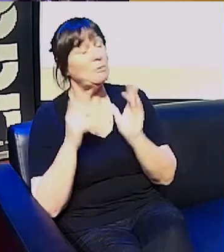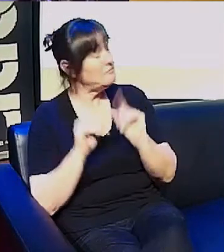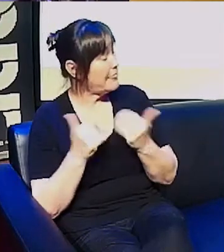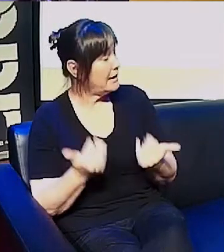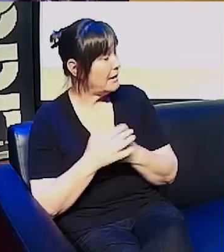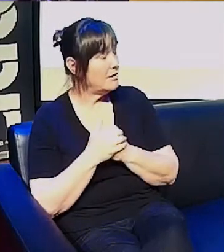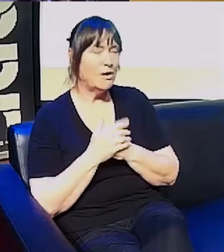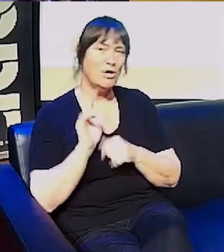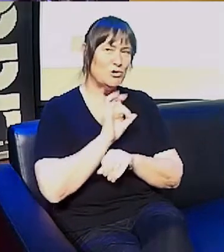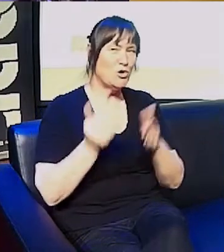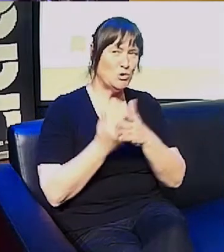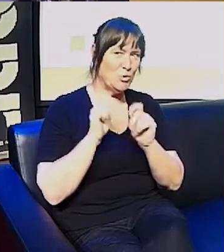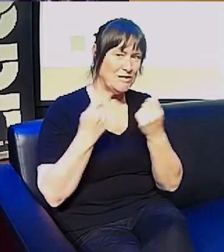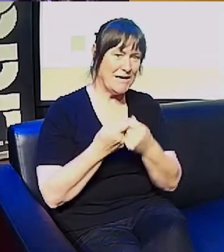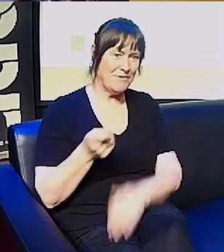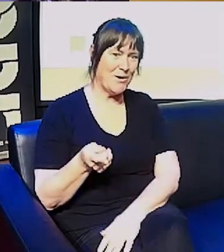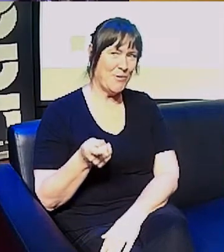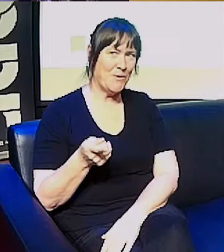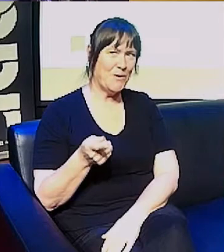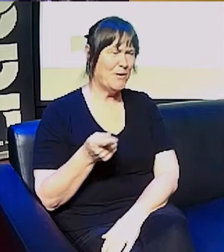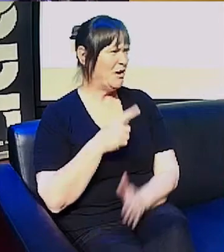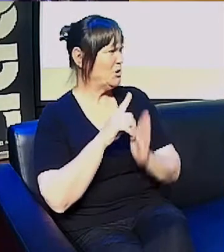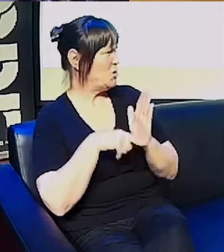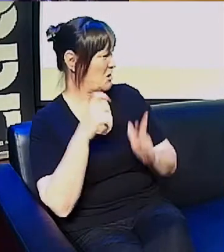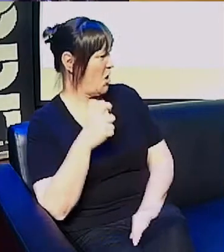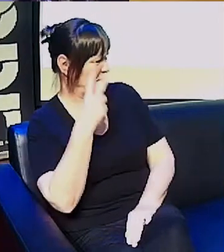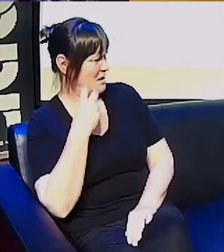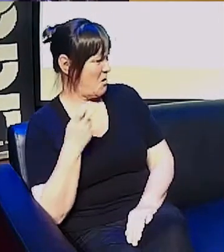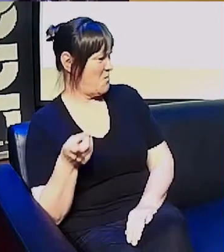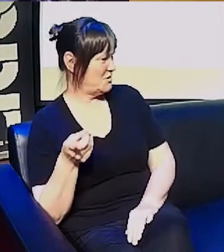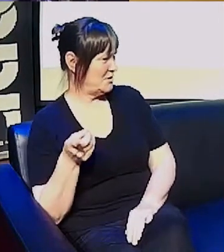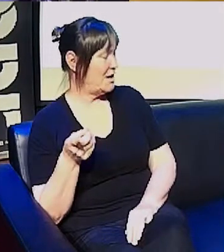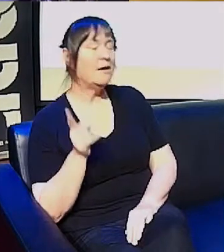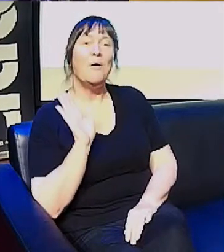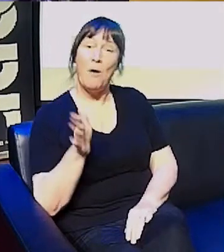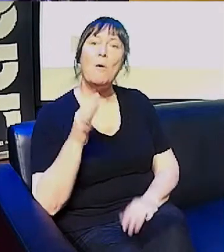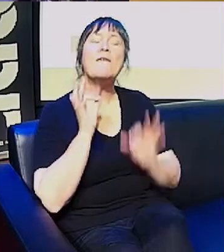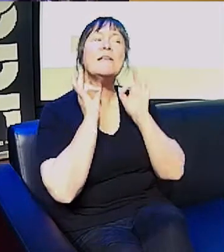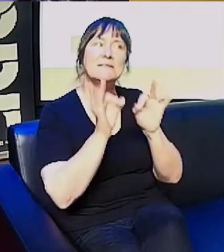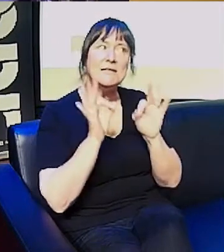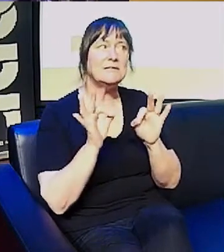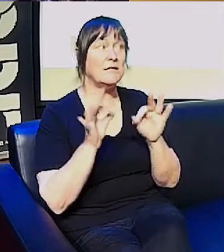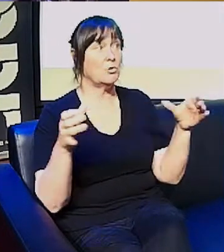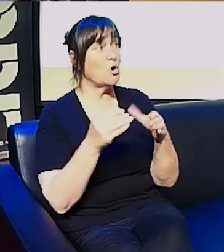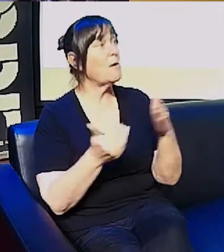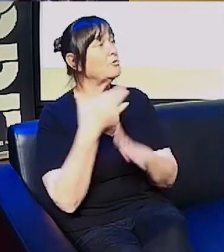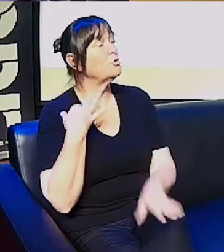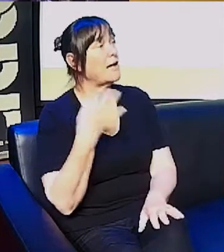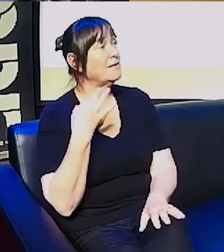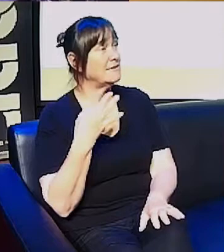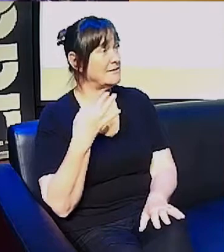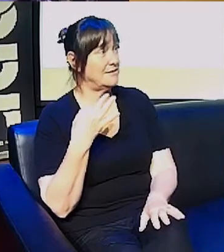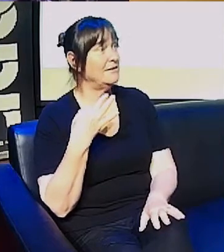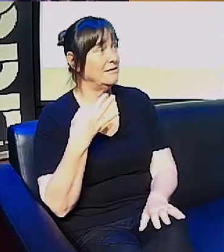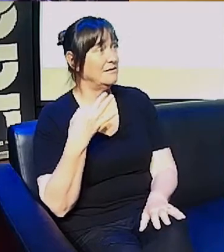not a new team though, is it? New team from Simon and Paula. And we've got an incredible group of new candidates coming through, and I'm not talking about myself, I'm